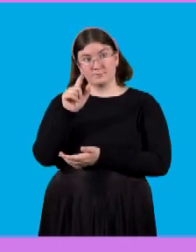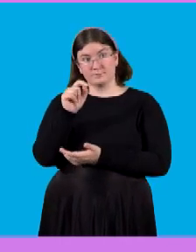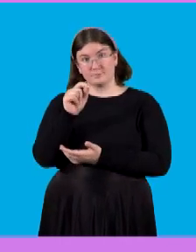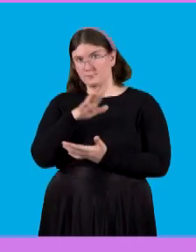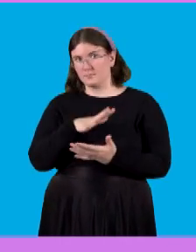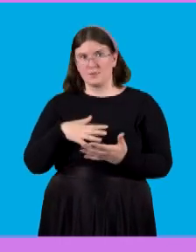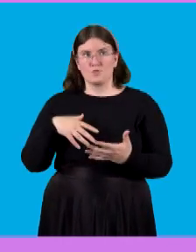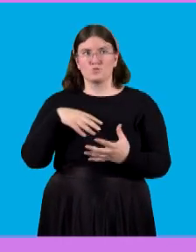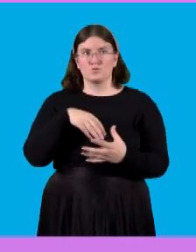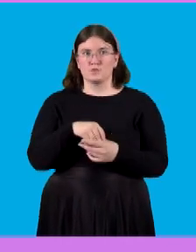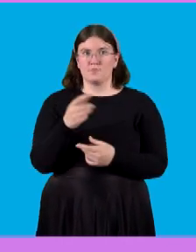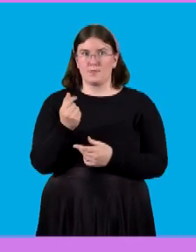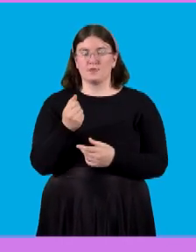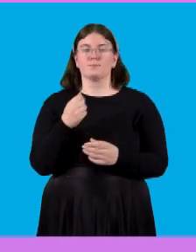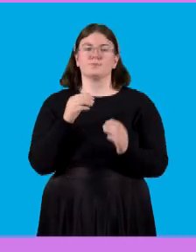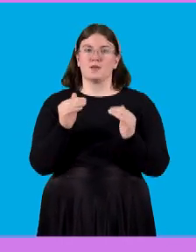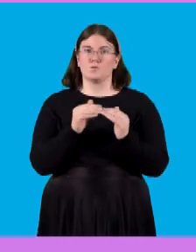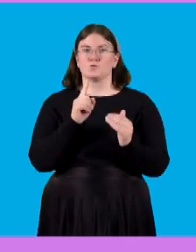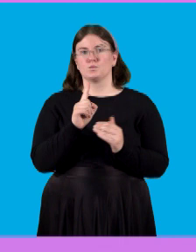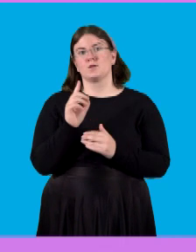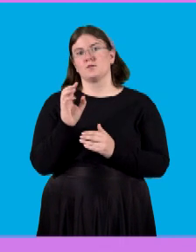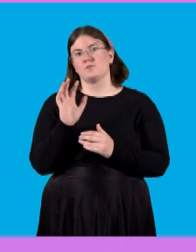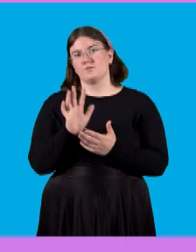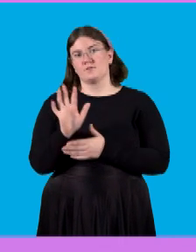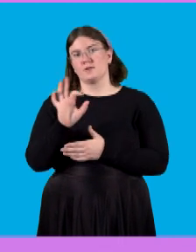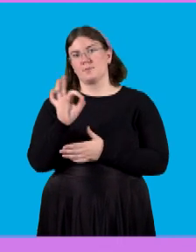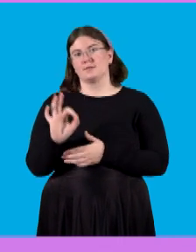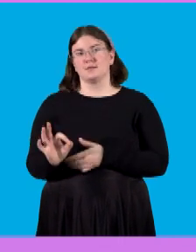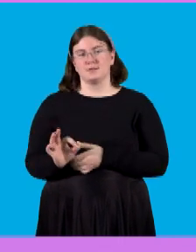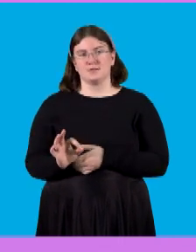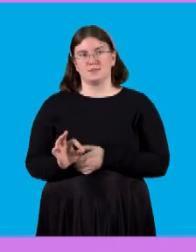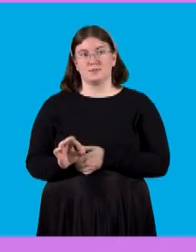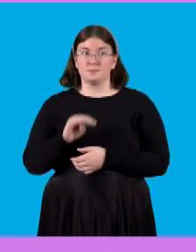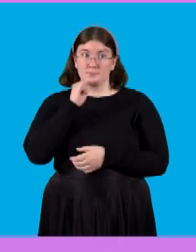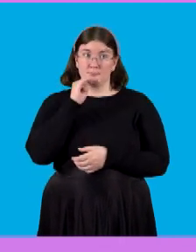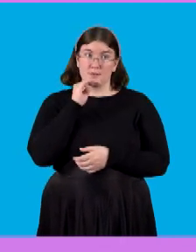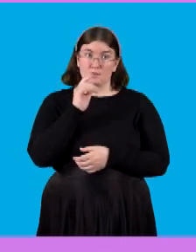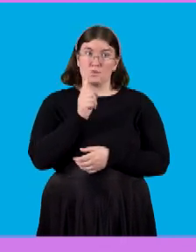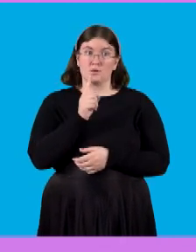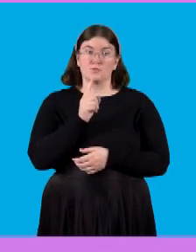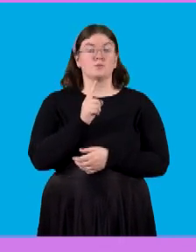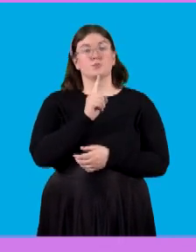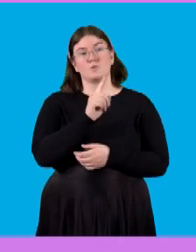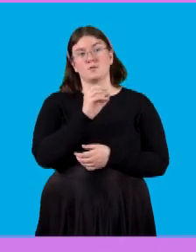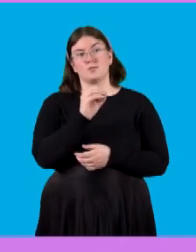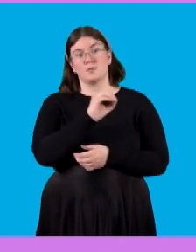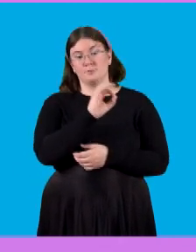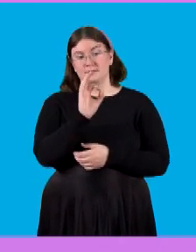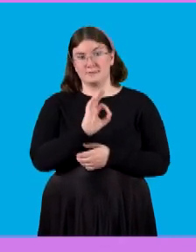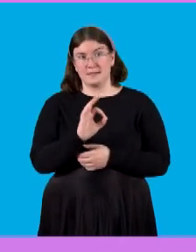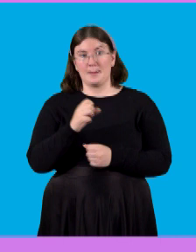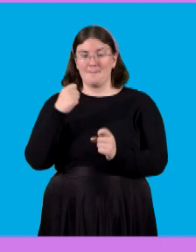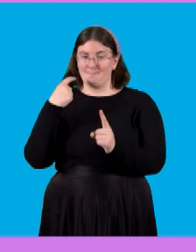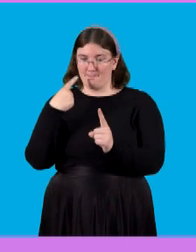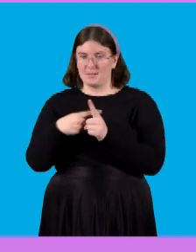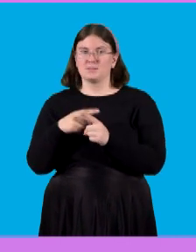to 115% of the VAT exclusive amount, meaning it will be the VAT exclusive amount of